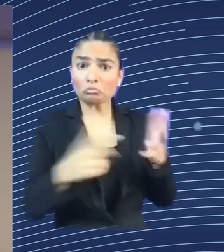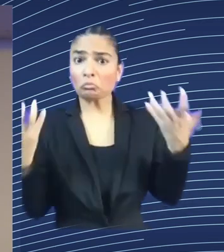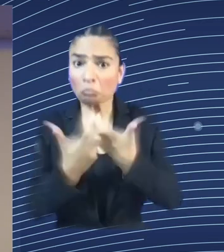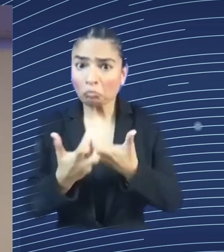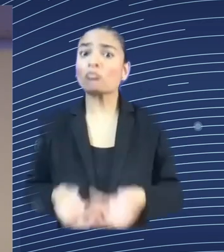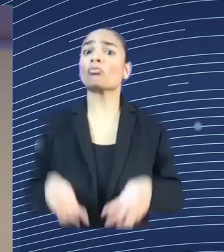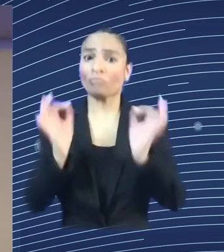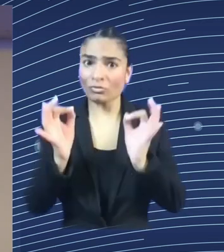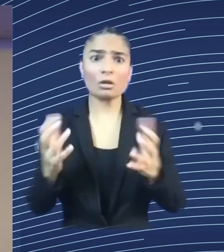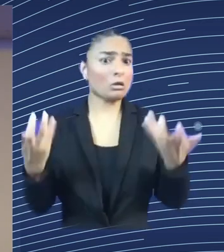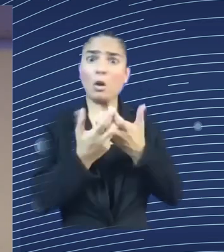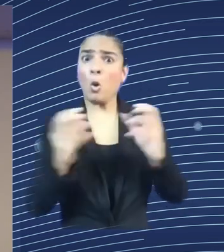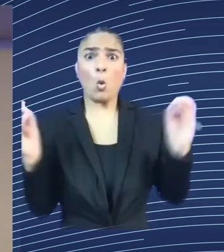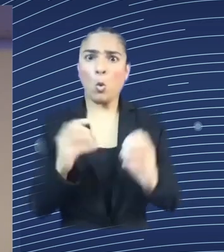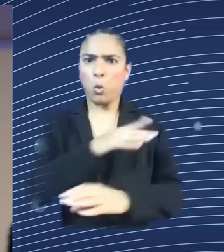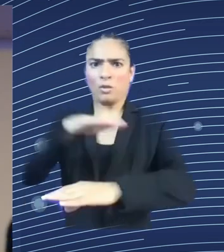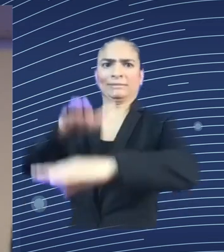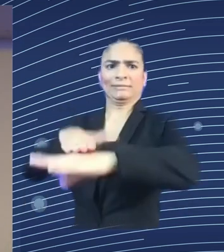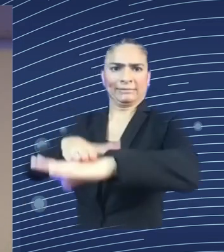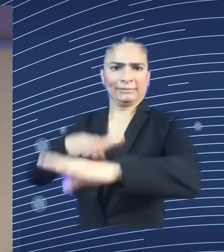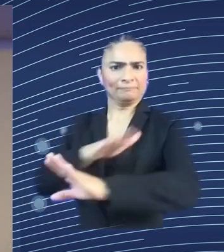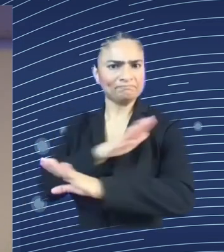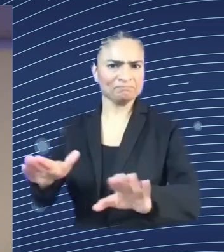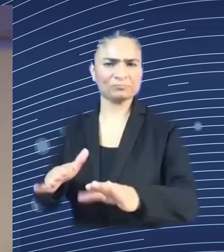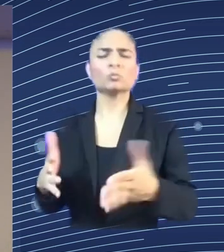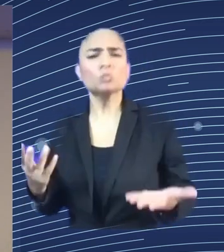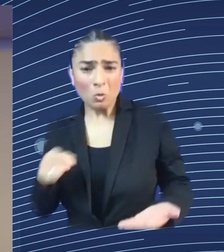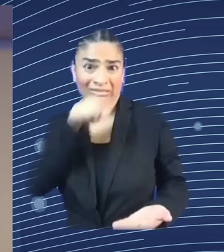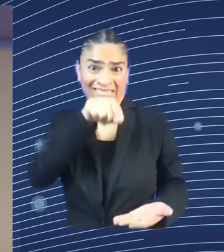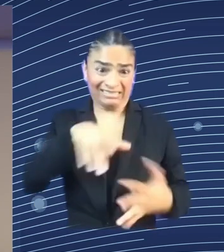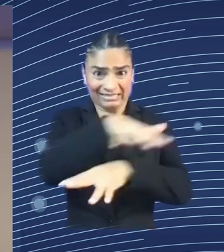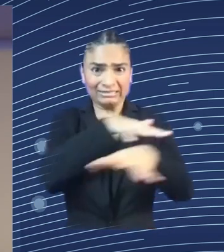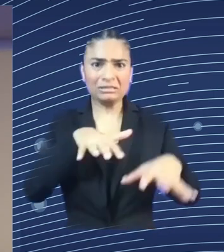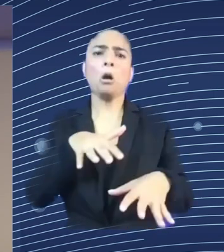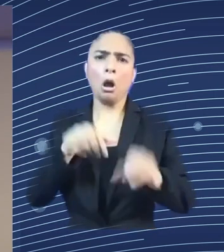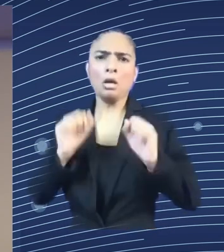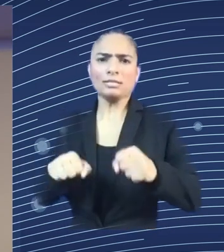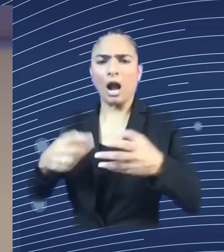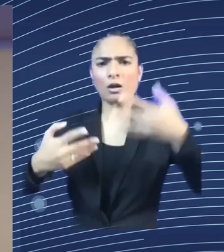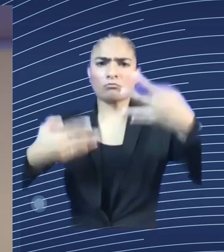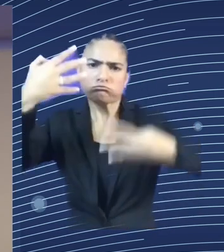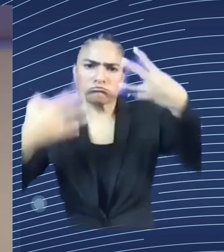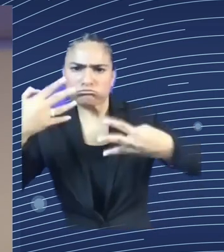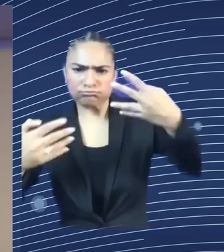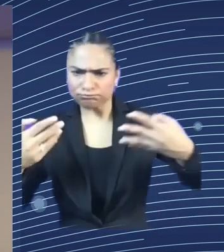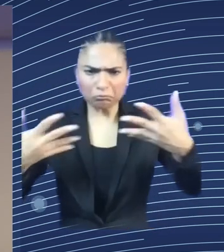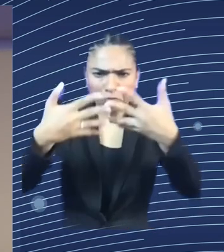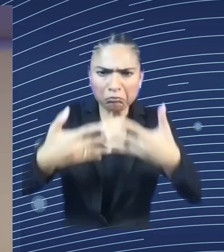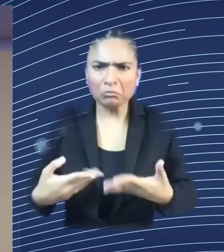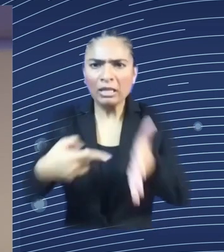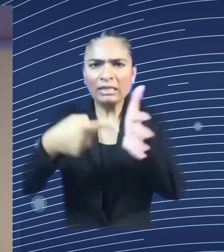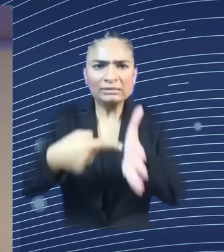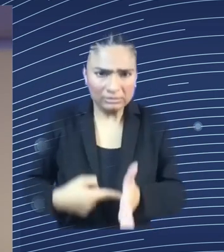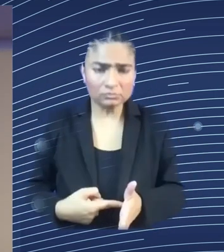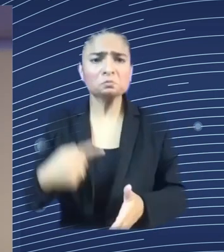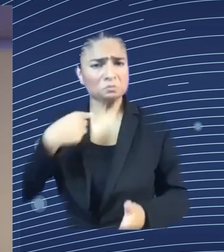okay to use it if you audit it and you make sure that it's not, it's going to work well. So at like there's some points, for example, for instance, I don't